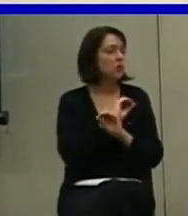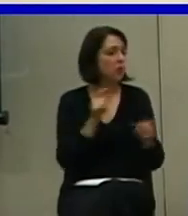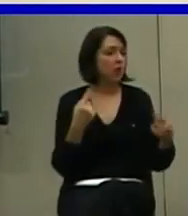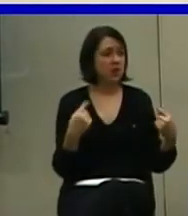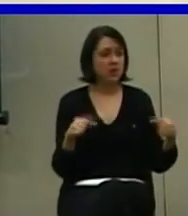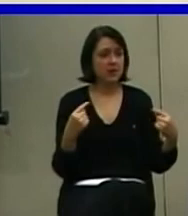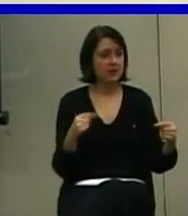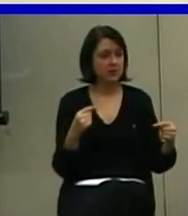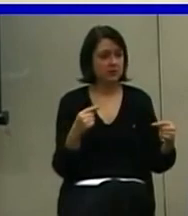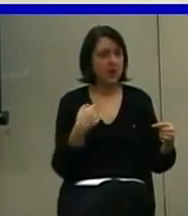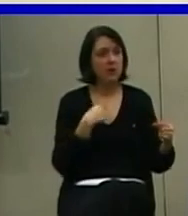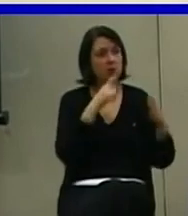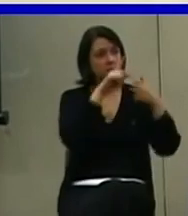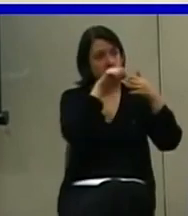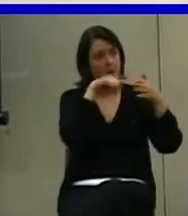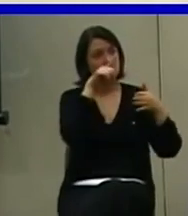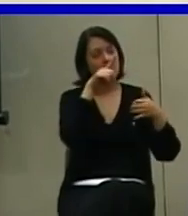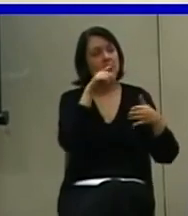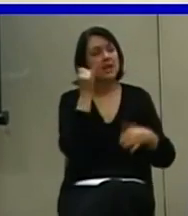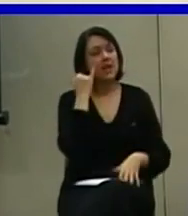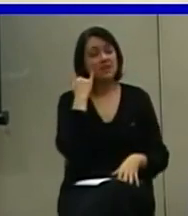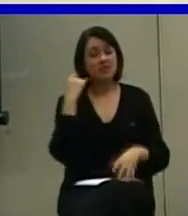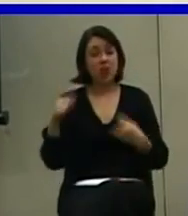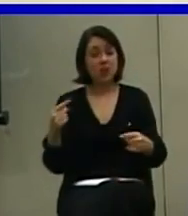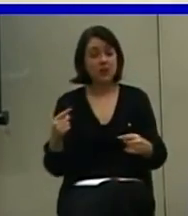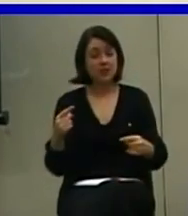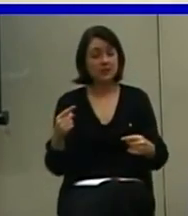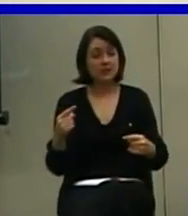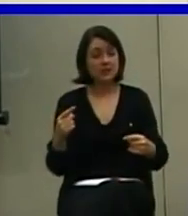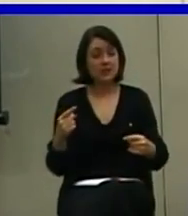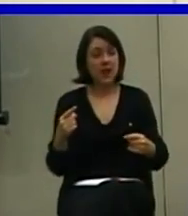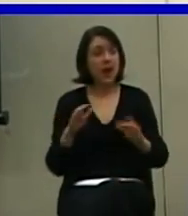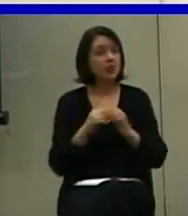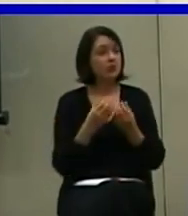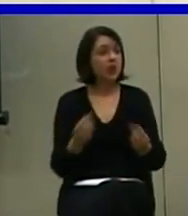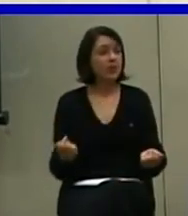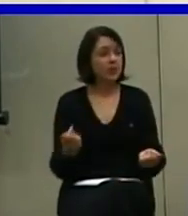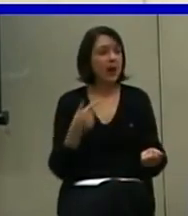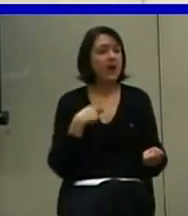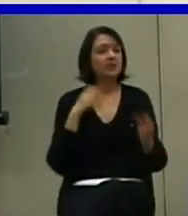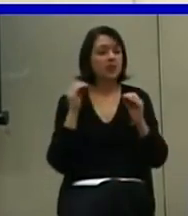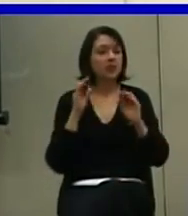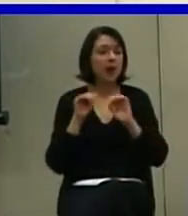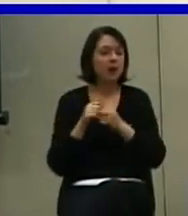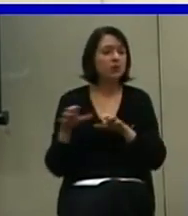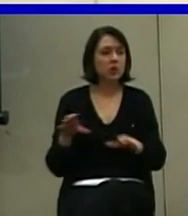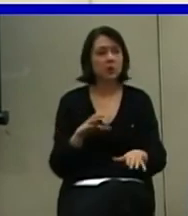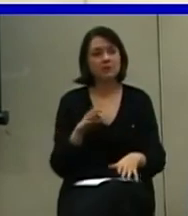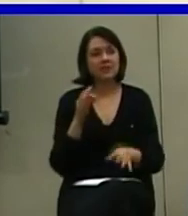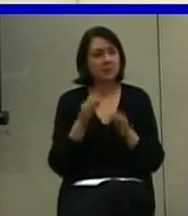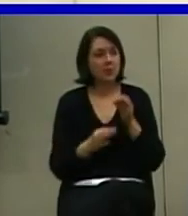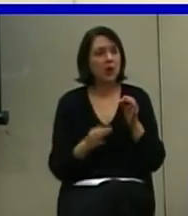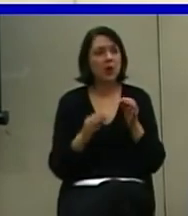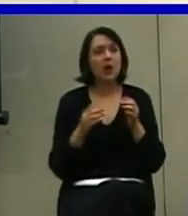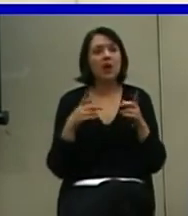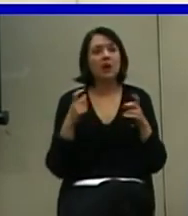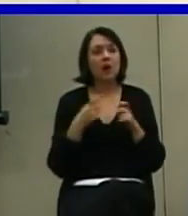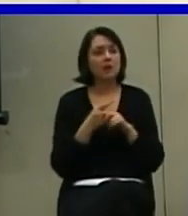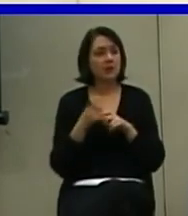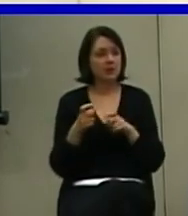arguments, I'm going to put a mark. If there's an argument, here's the way you should solve it. And then I taught them how to do a basic little simple conflict